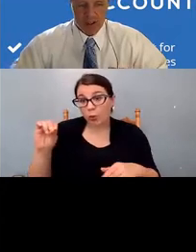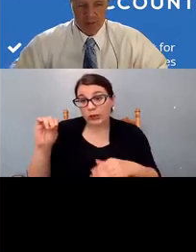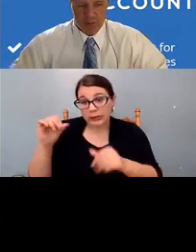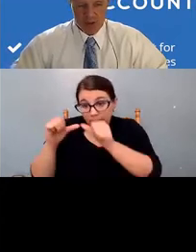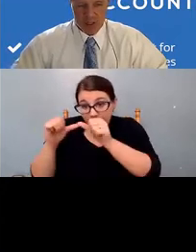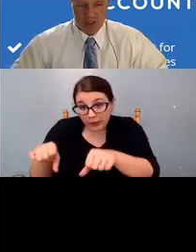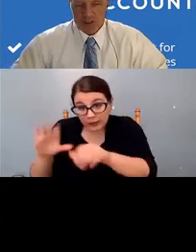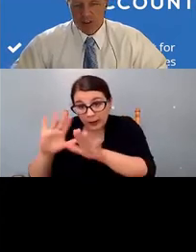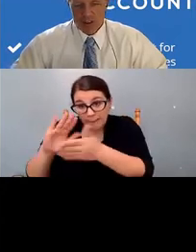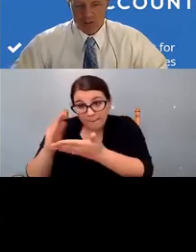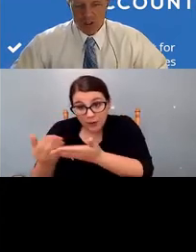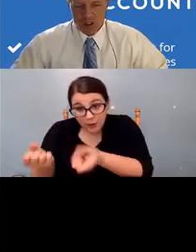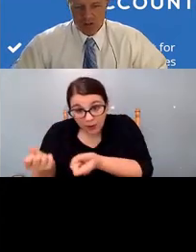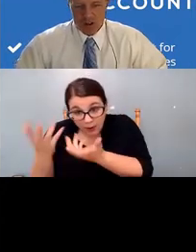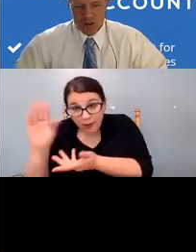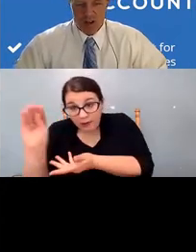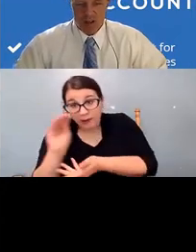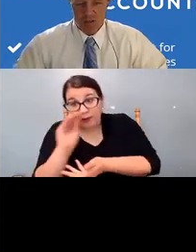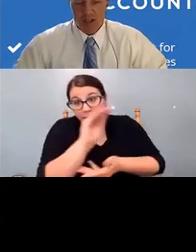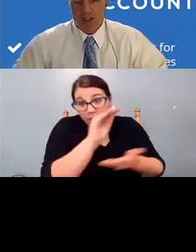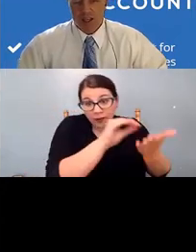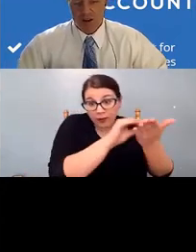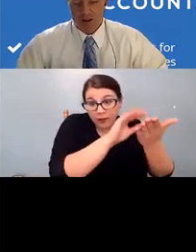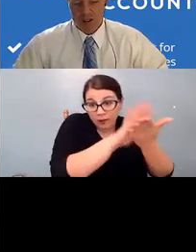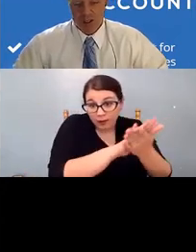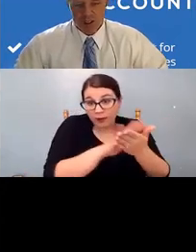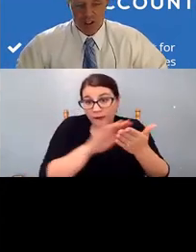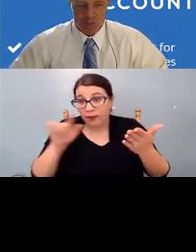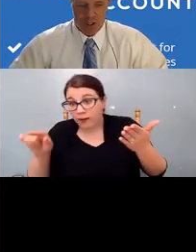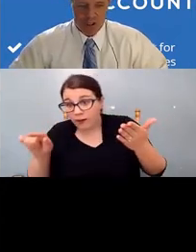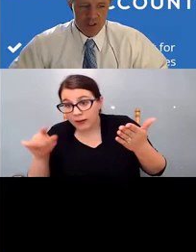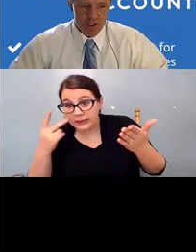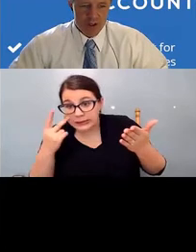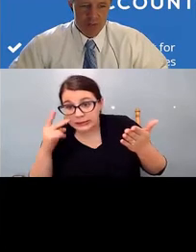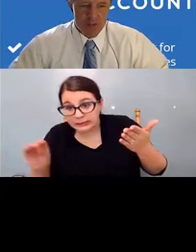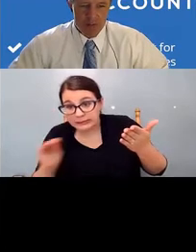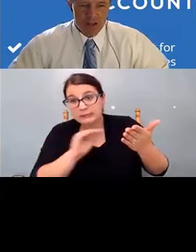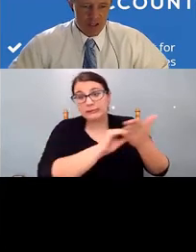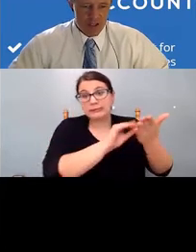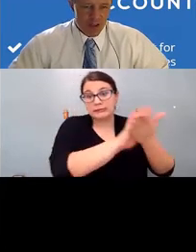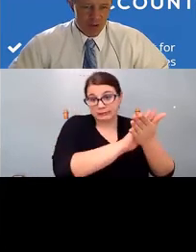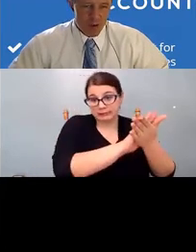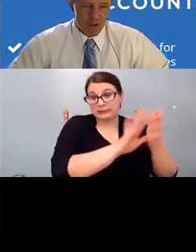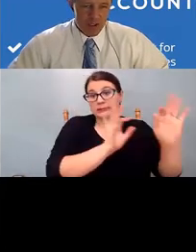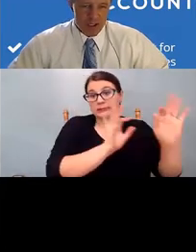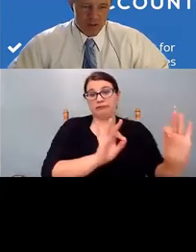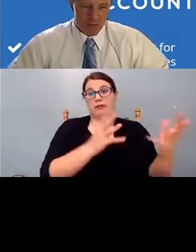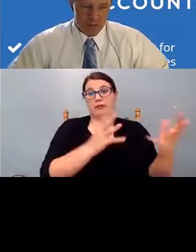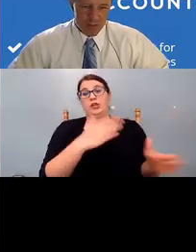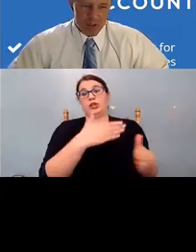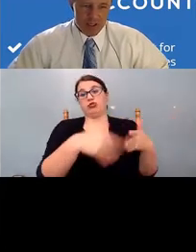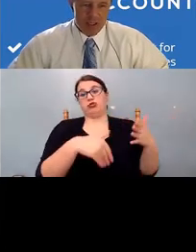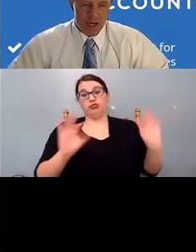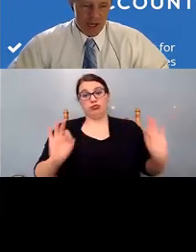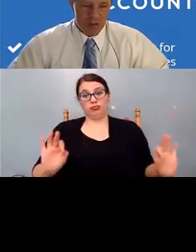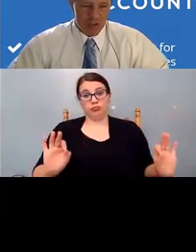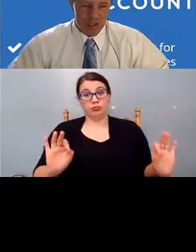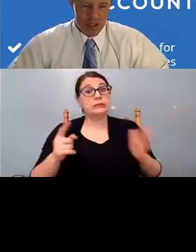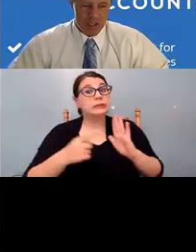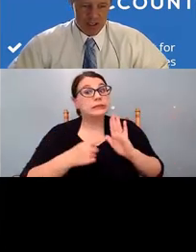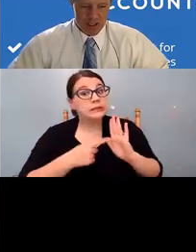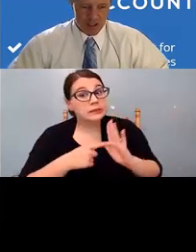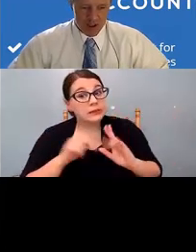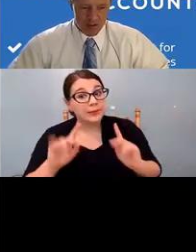account, put them into the system so that you can verify the bank account, and then you'll be good to go. The other one that can trip people up at times